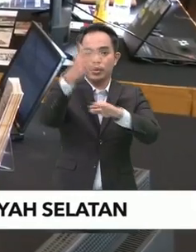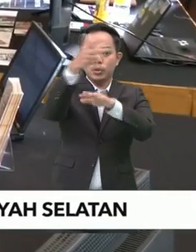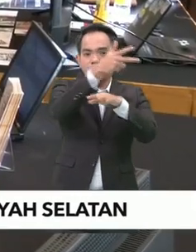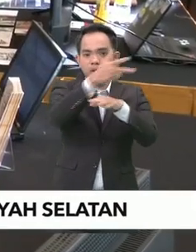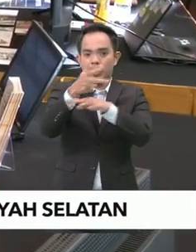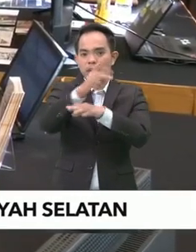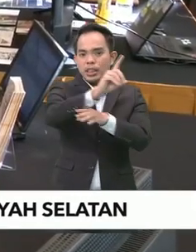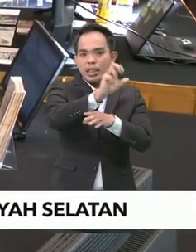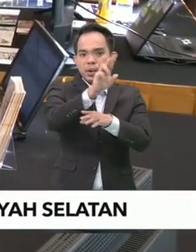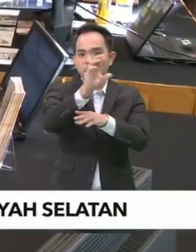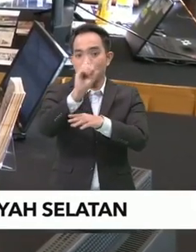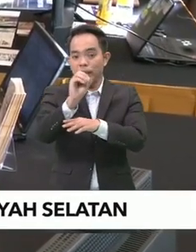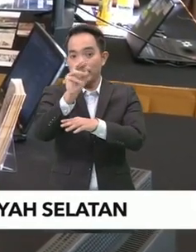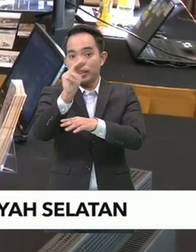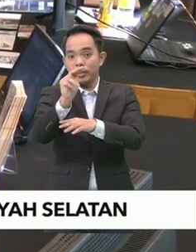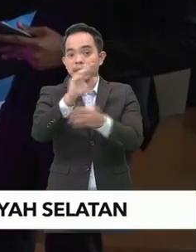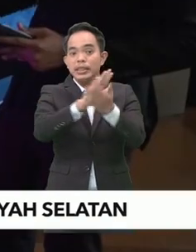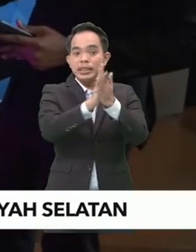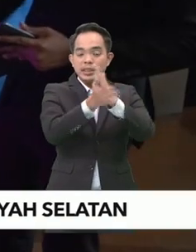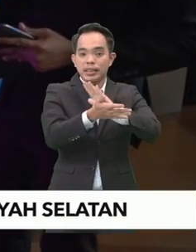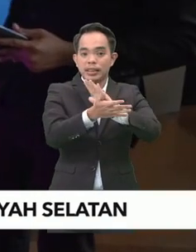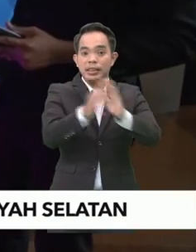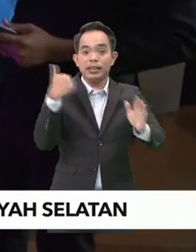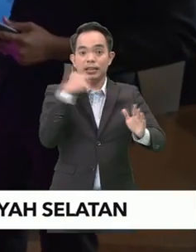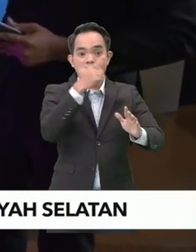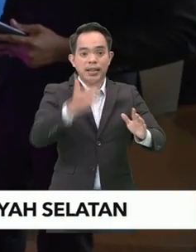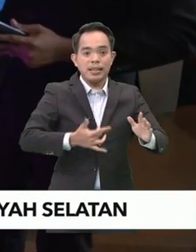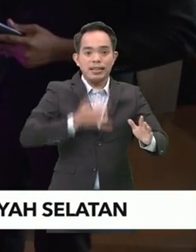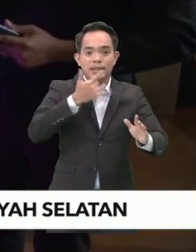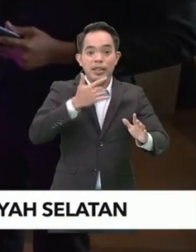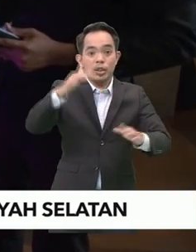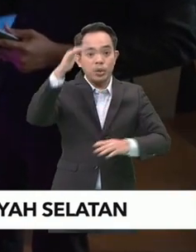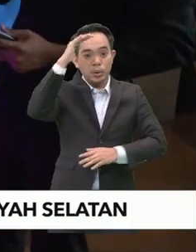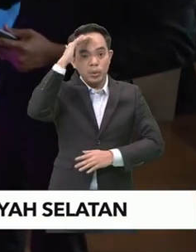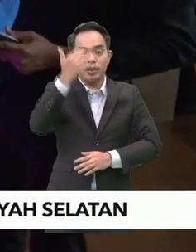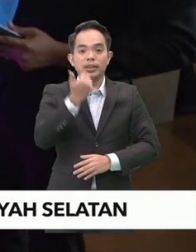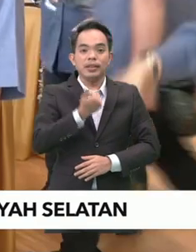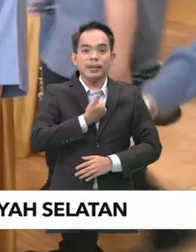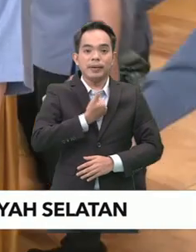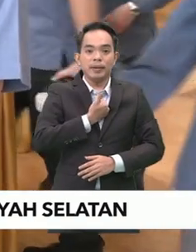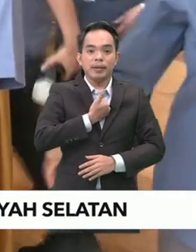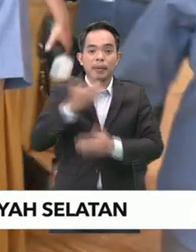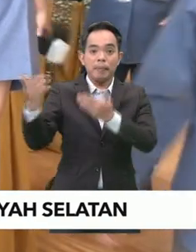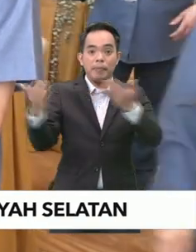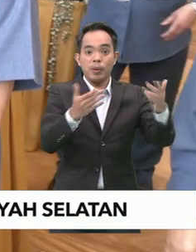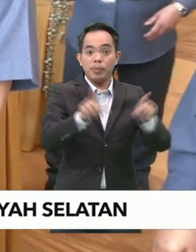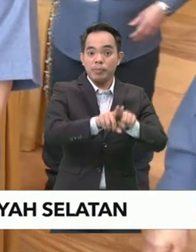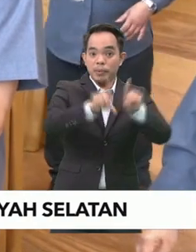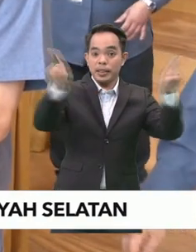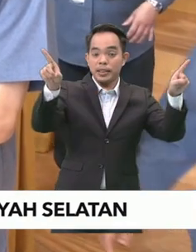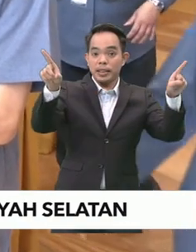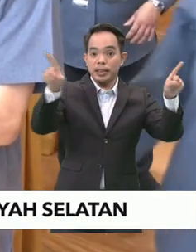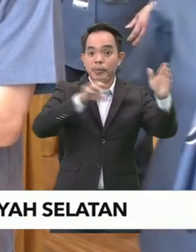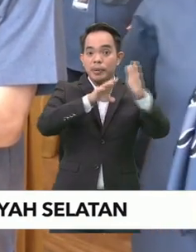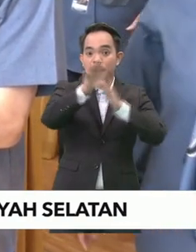others that we are bringing in. So we feel that the Johor bring different flavor as